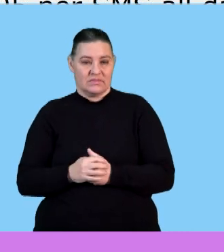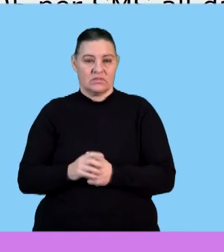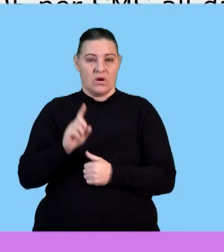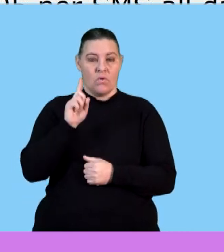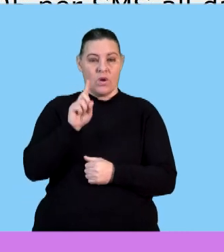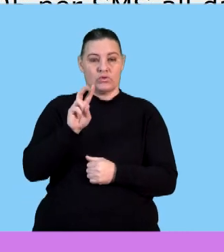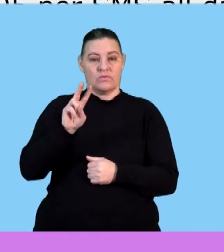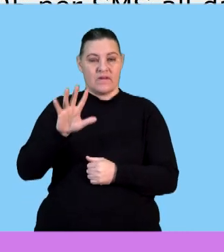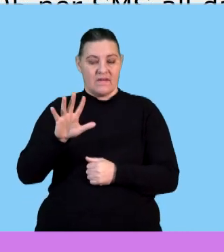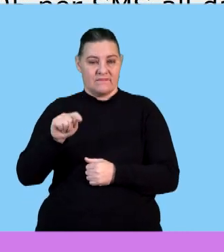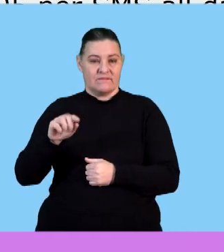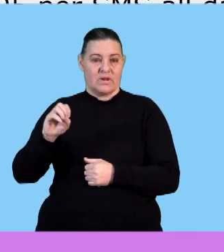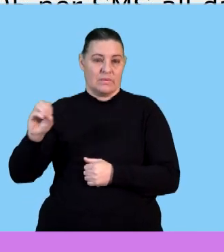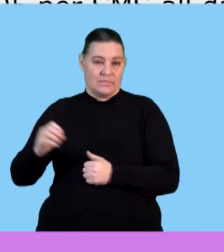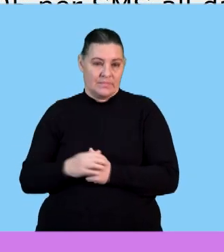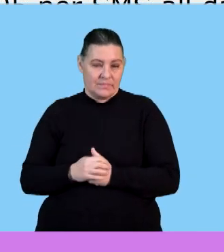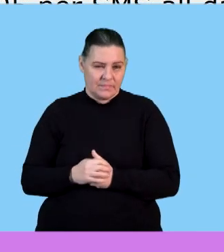like that. Let's push along.